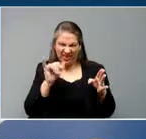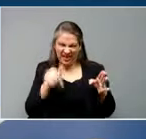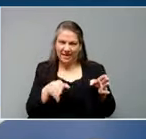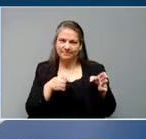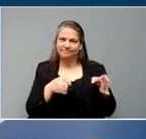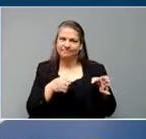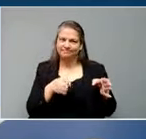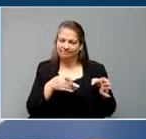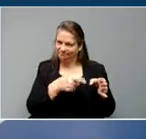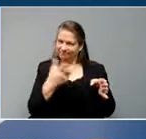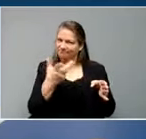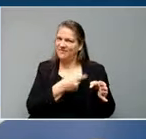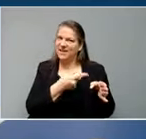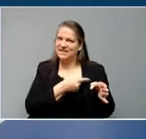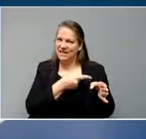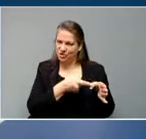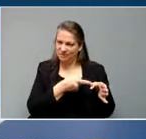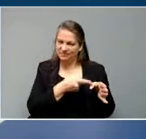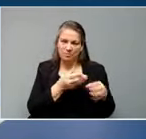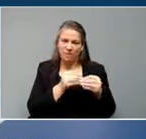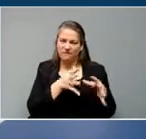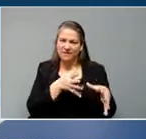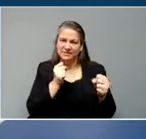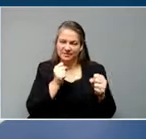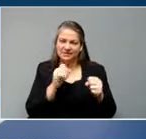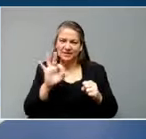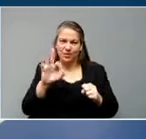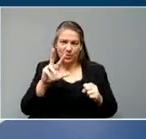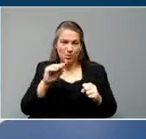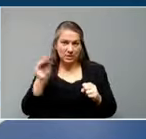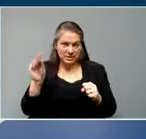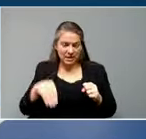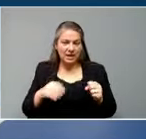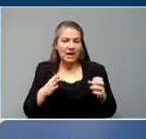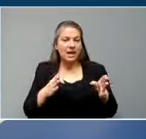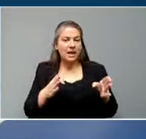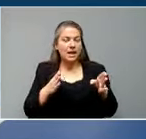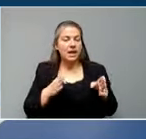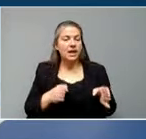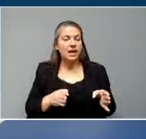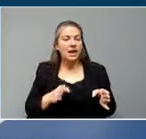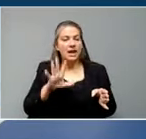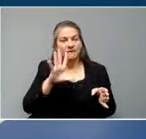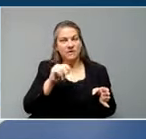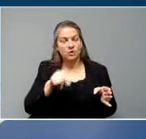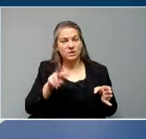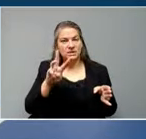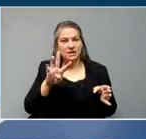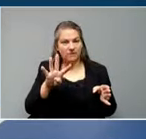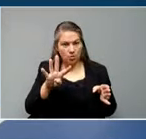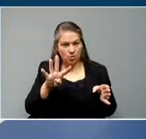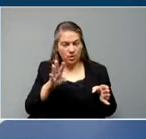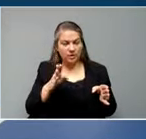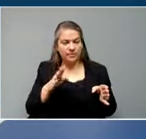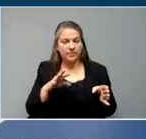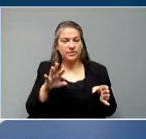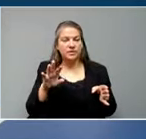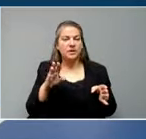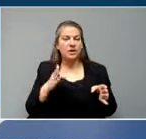getting vaccinated at the fastest rate, 93%. 50 to 64 and 40 stayed the